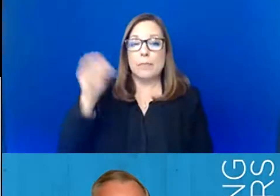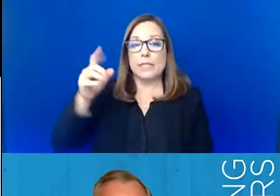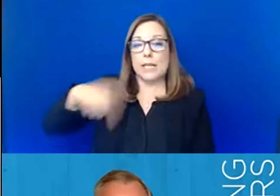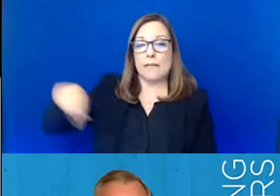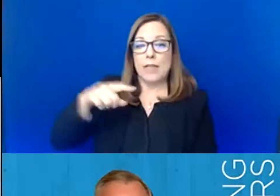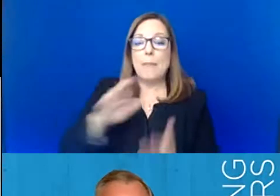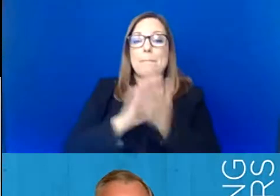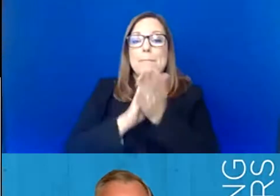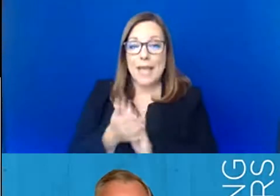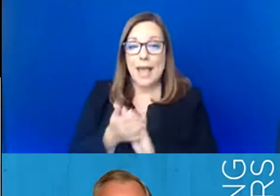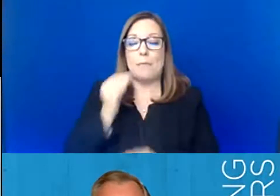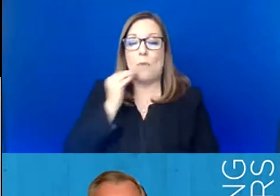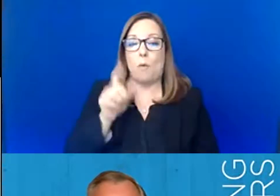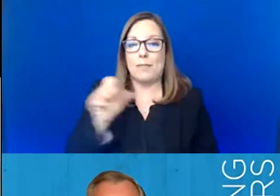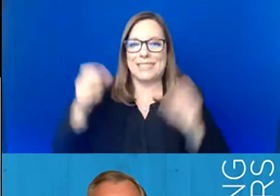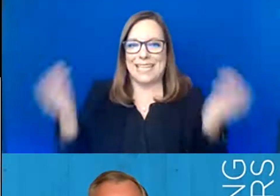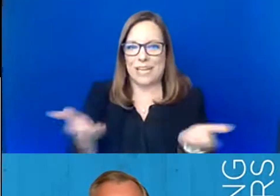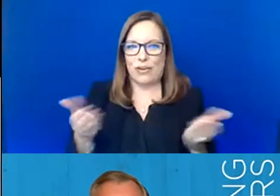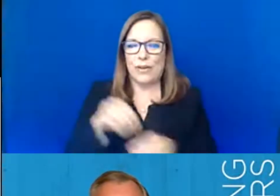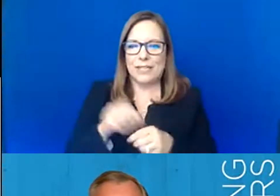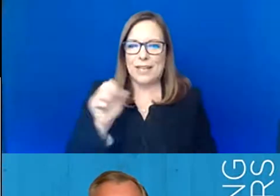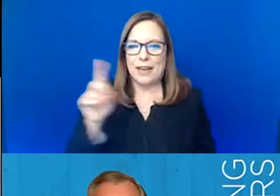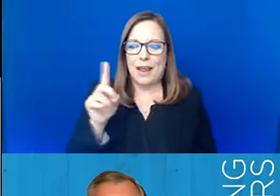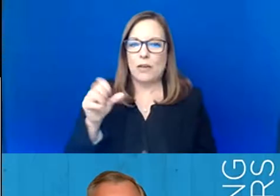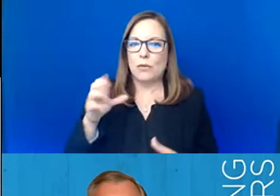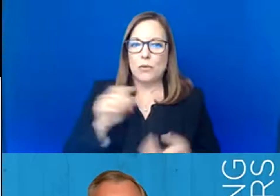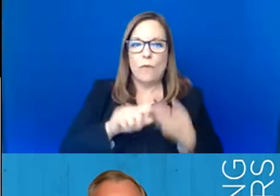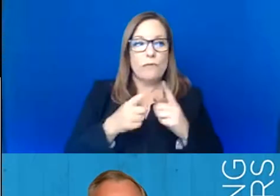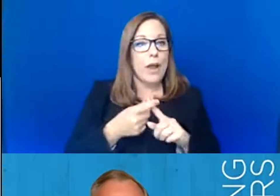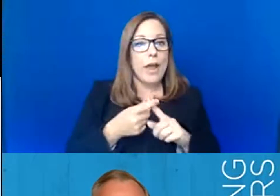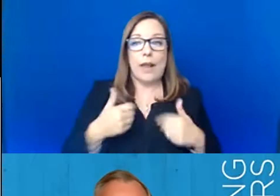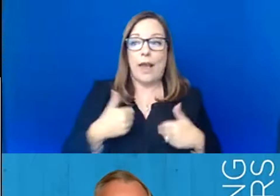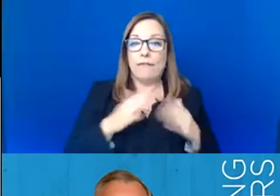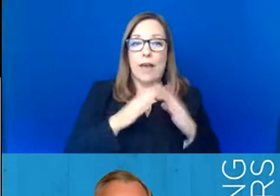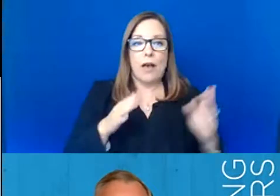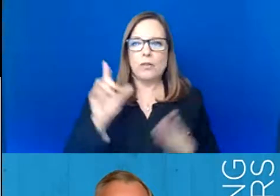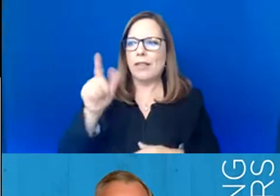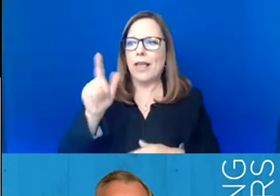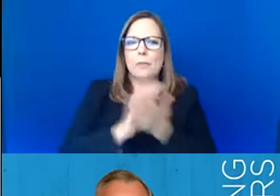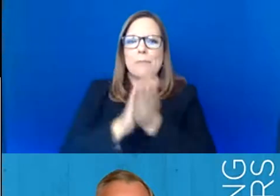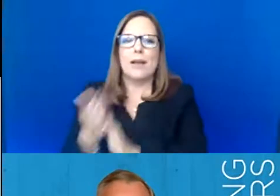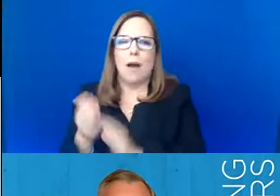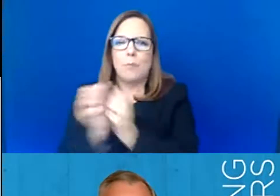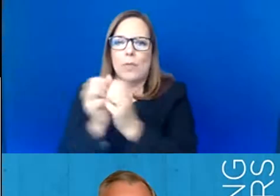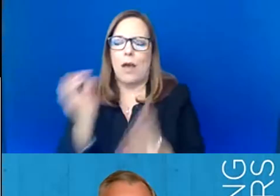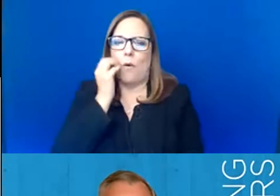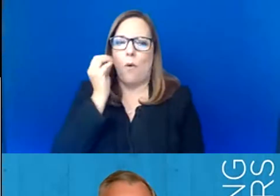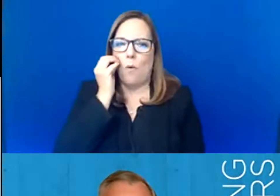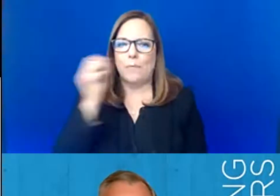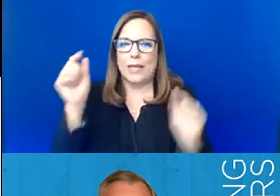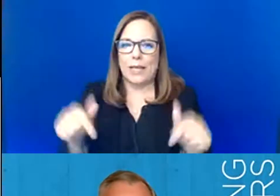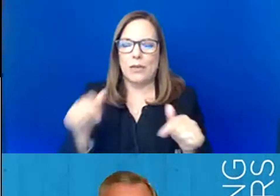San Diego. So friends and neighbors who ended up on the street. That translates into 2,000